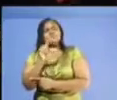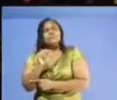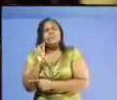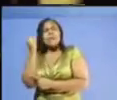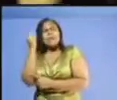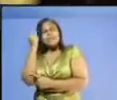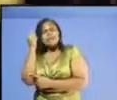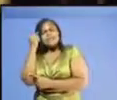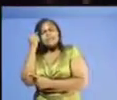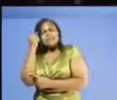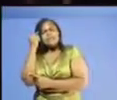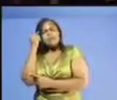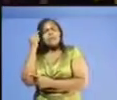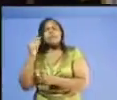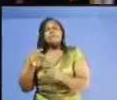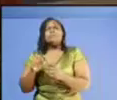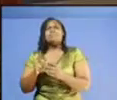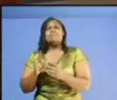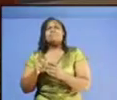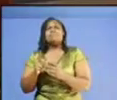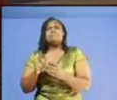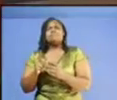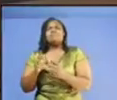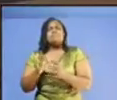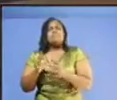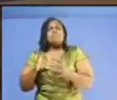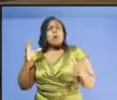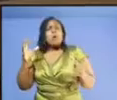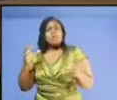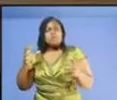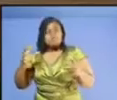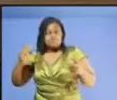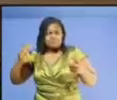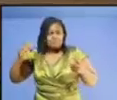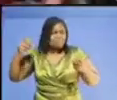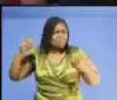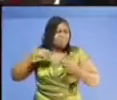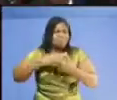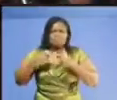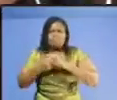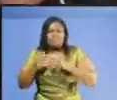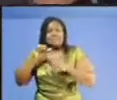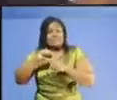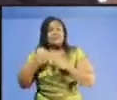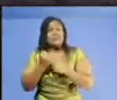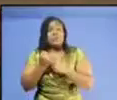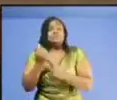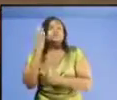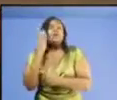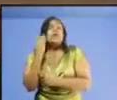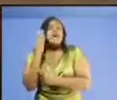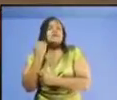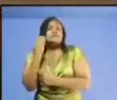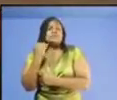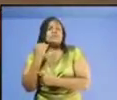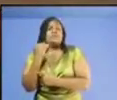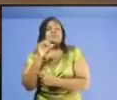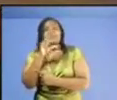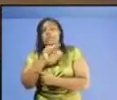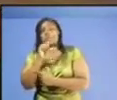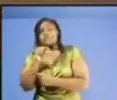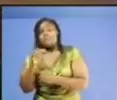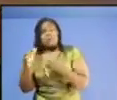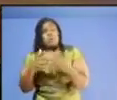Think of the most difficult issue you had to deal with. Think of the most painful stuff, with it